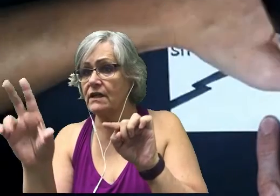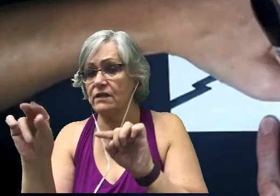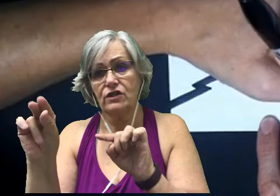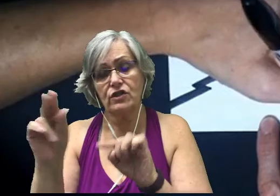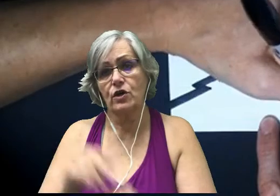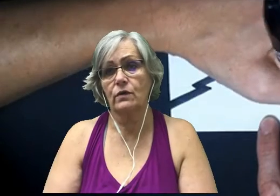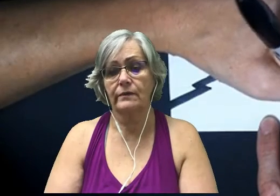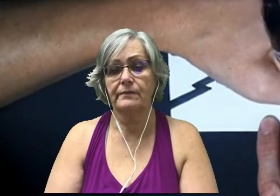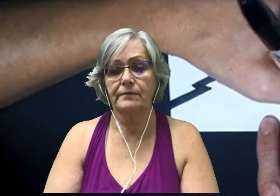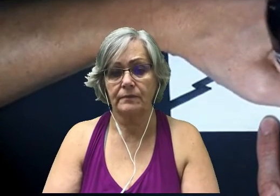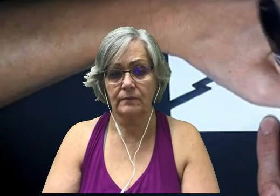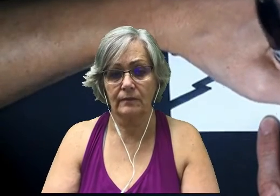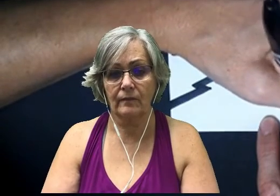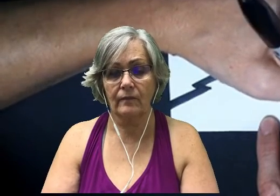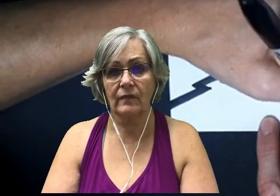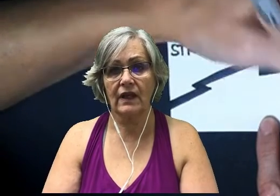my angles.